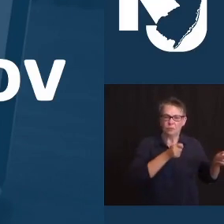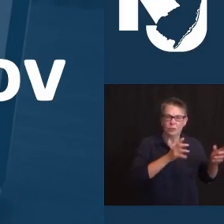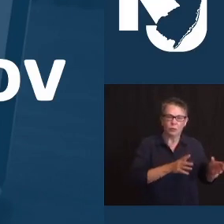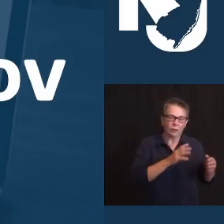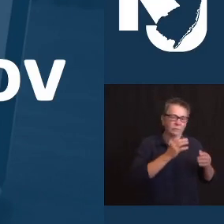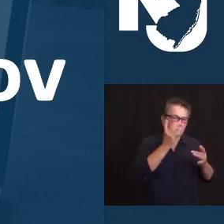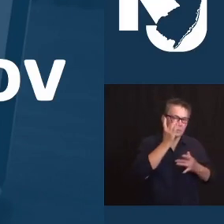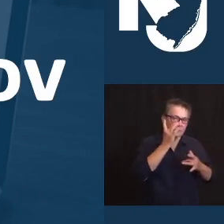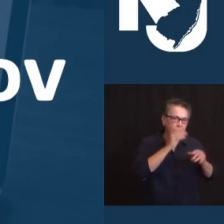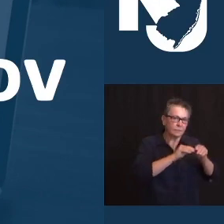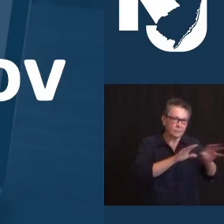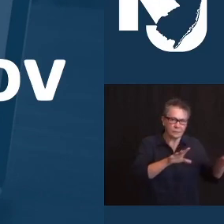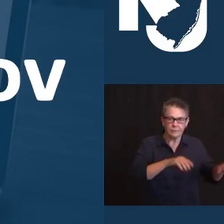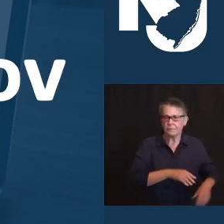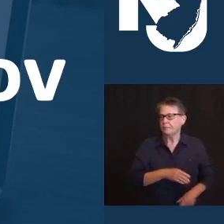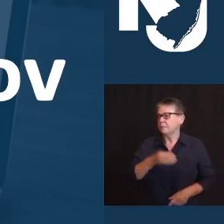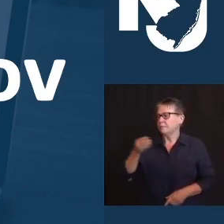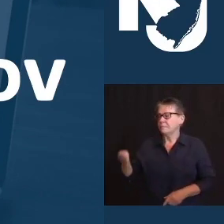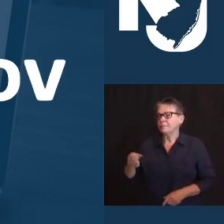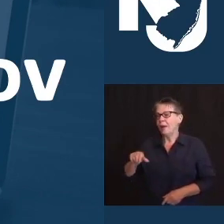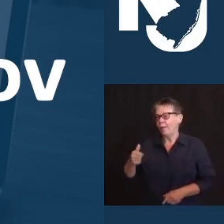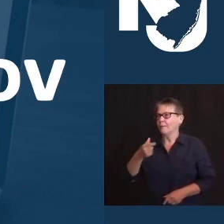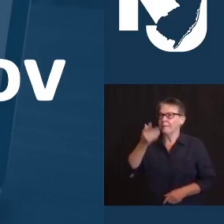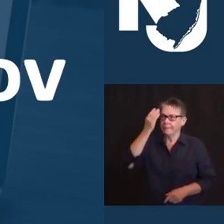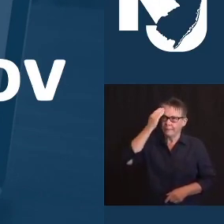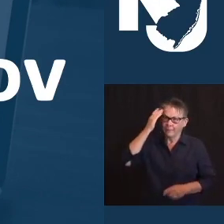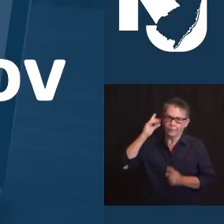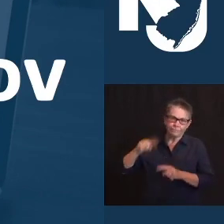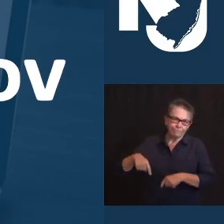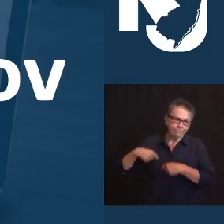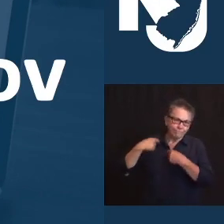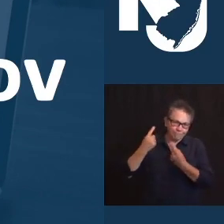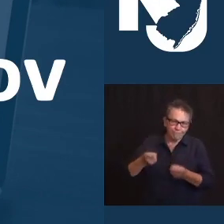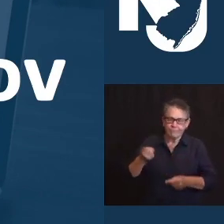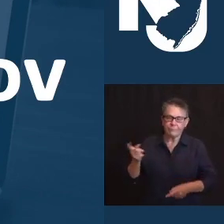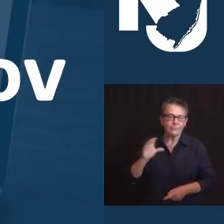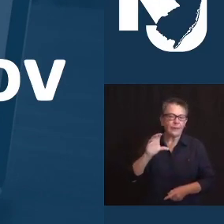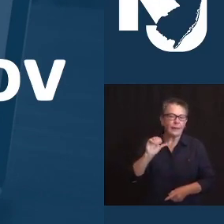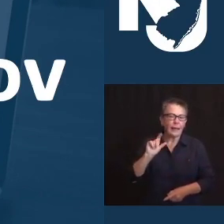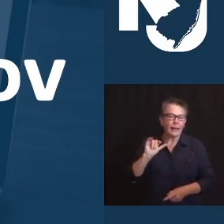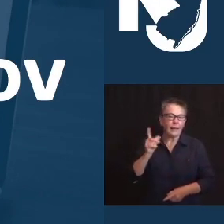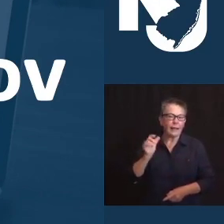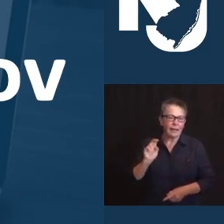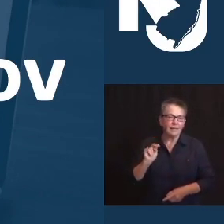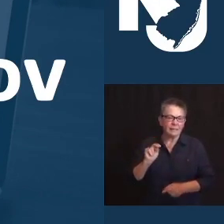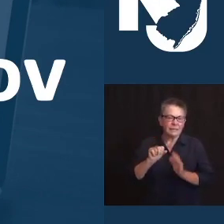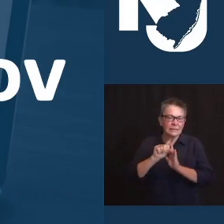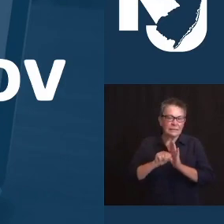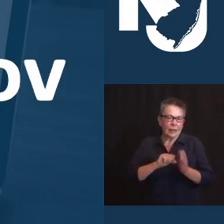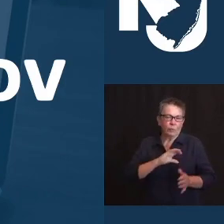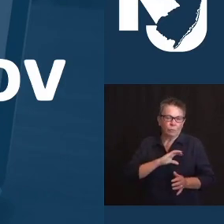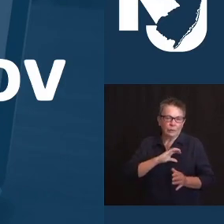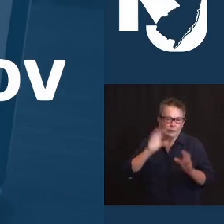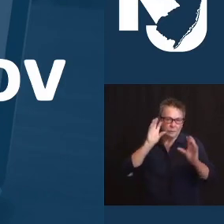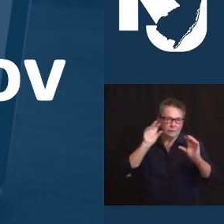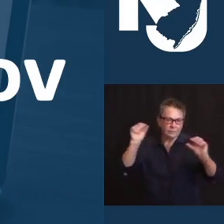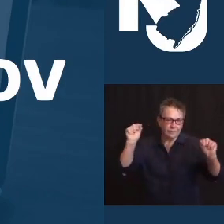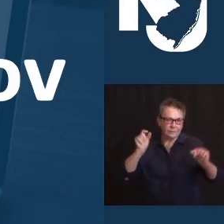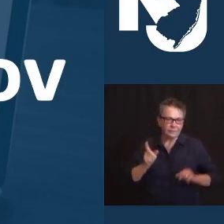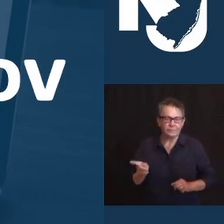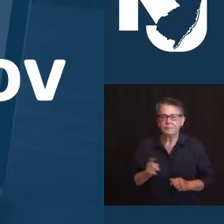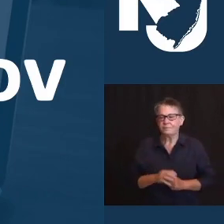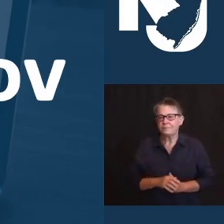To my left, another guy who needs no introduction, the Superintendent of the State Police, Colonel Pat Callahan. Director of the Office of Homeland Security